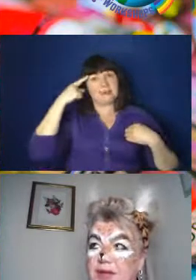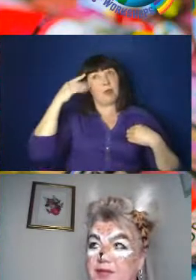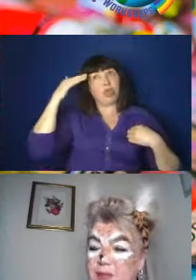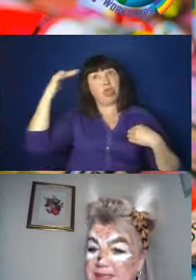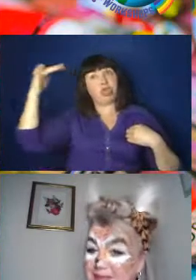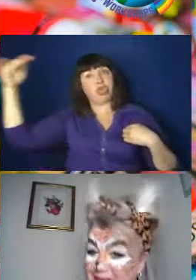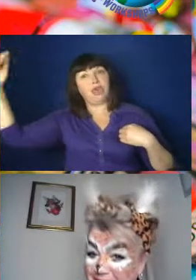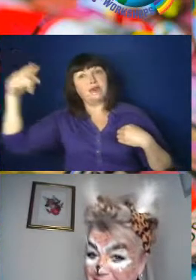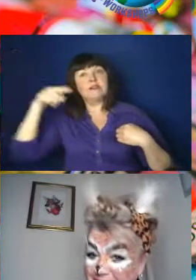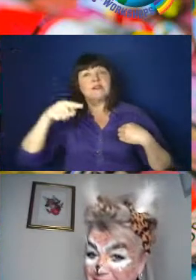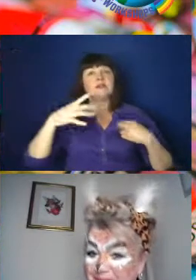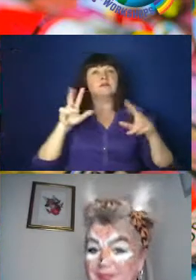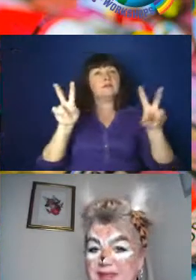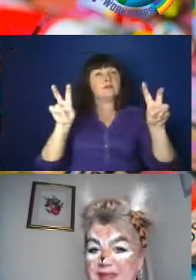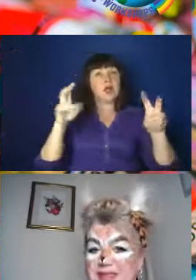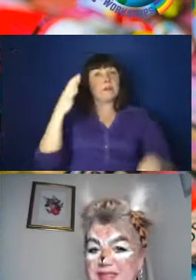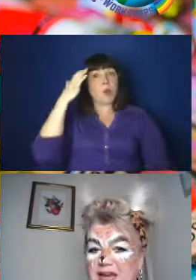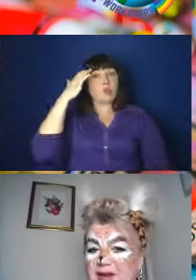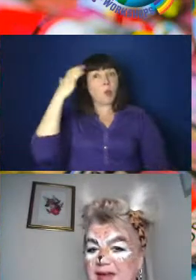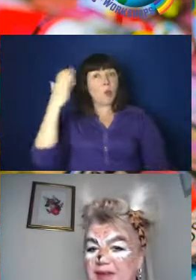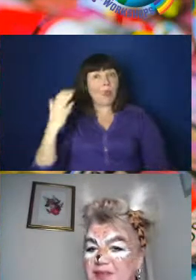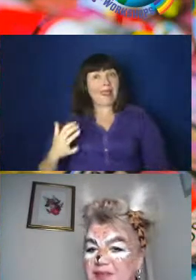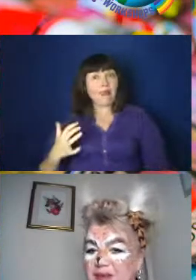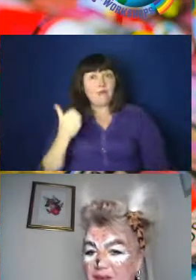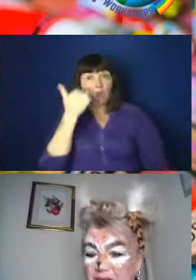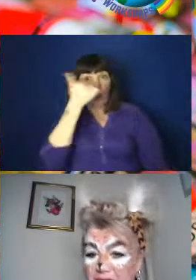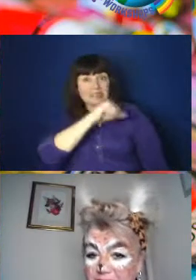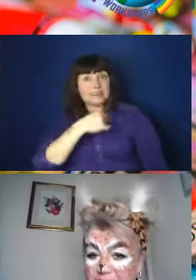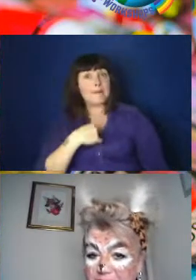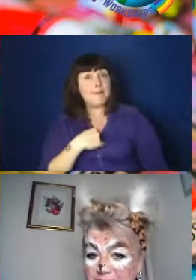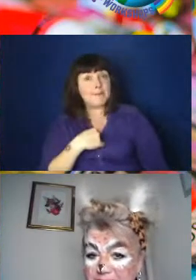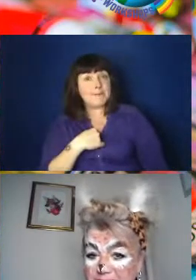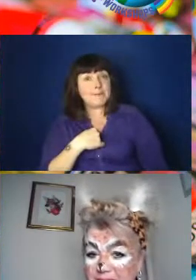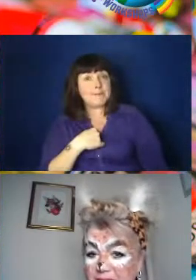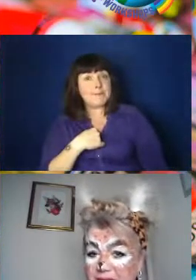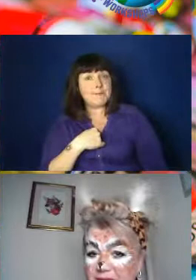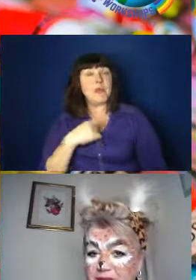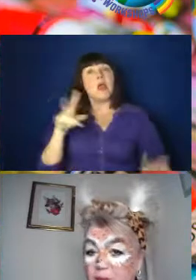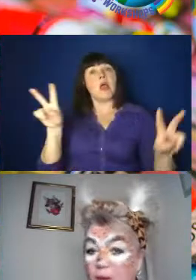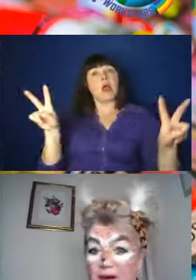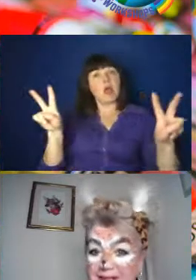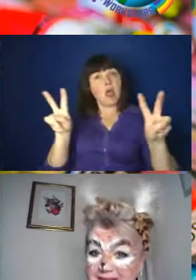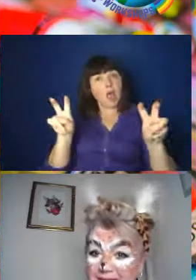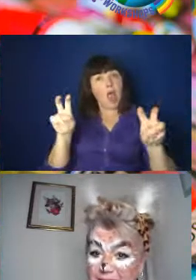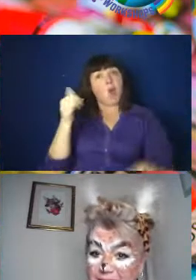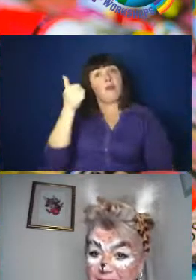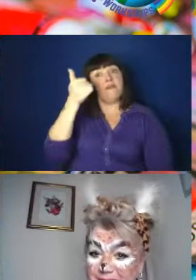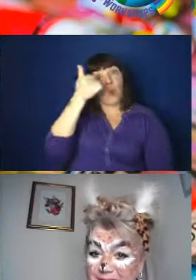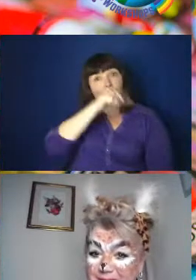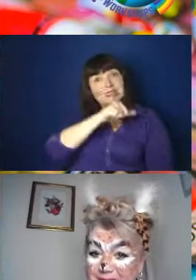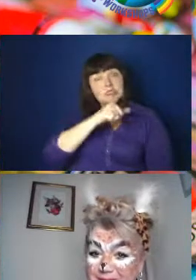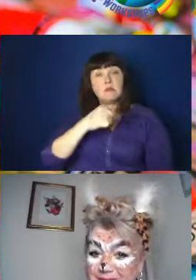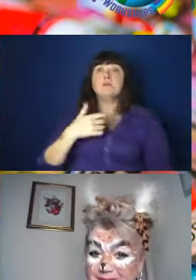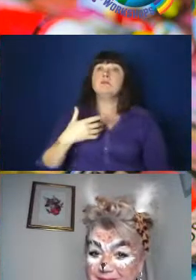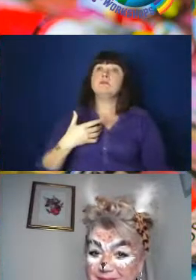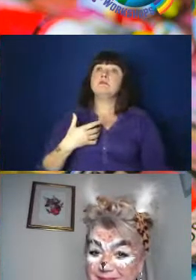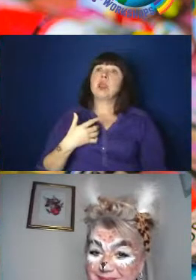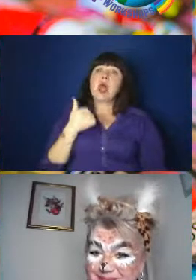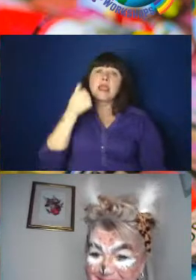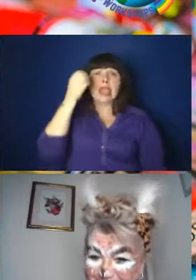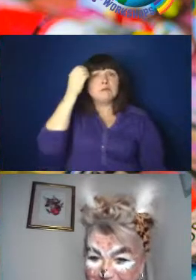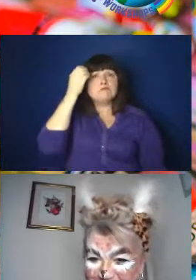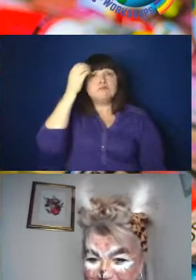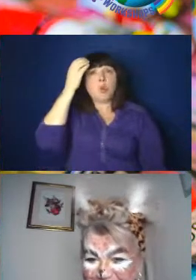going wig for wisdom. So I kind of like went for wisdom and went for the wise owl. I